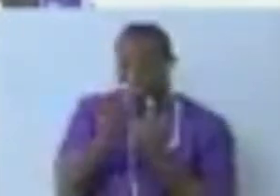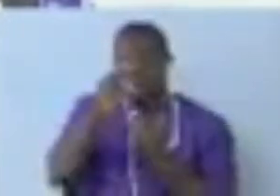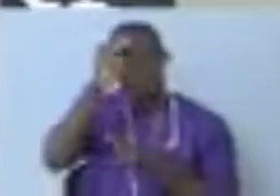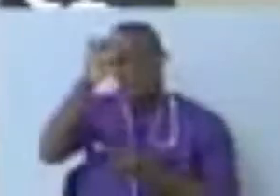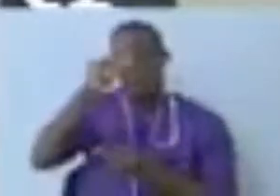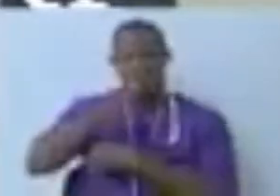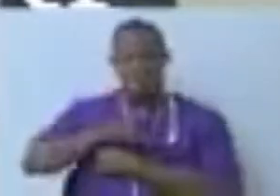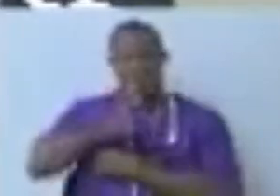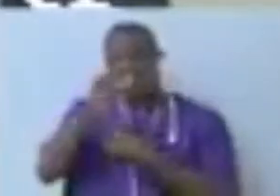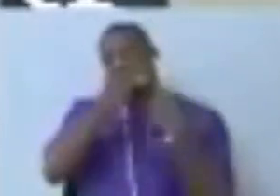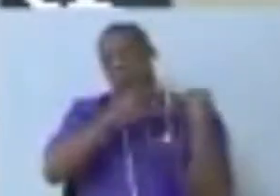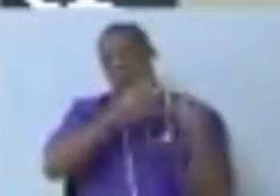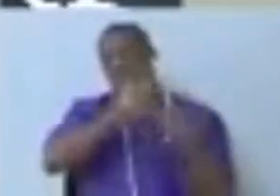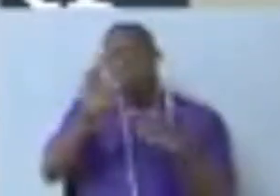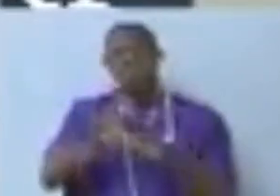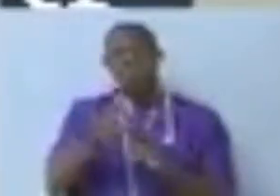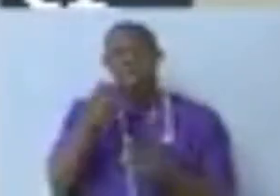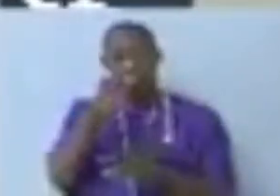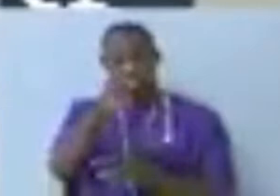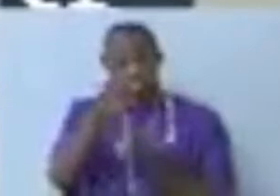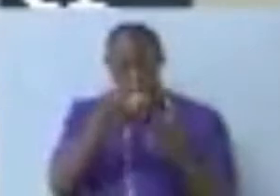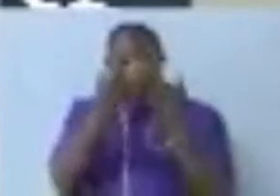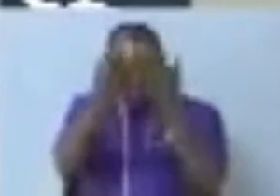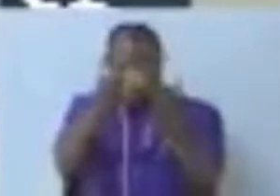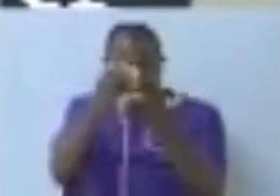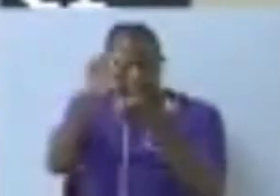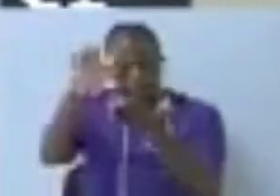Did he give you the warrants to take to him to sign?